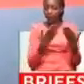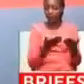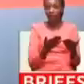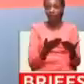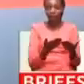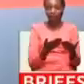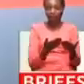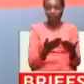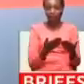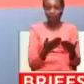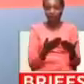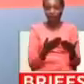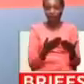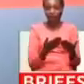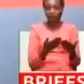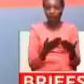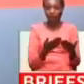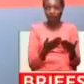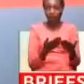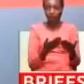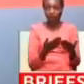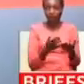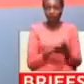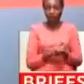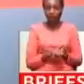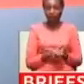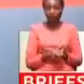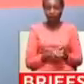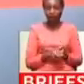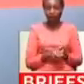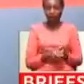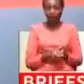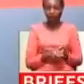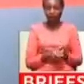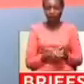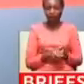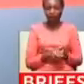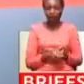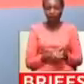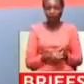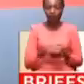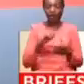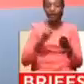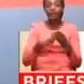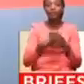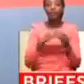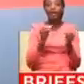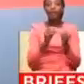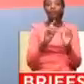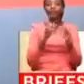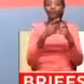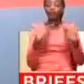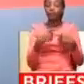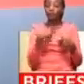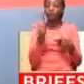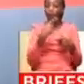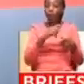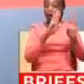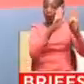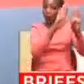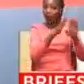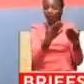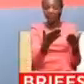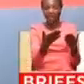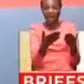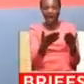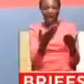being starstruck. I was never a groupie, but at least being able to meet some of these guys who I really looked up to. I'm meeting Akon,